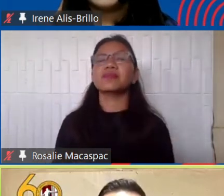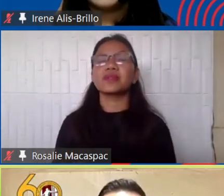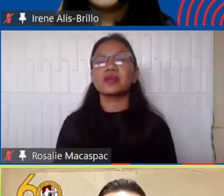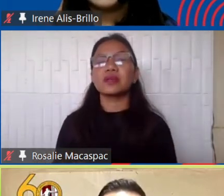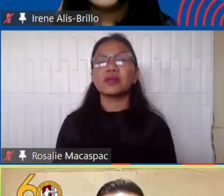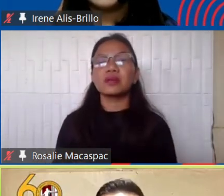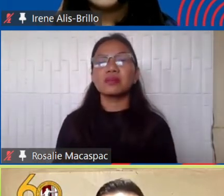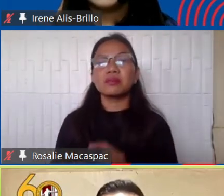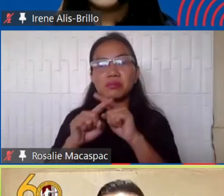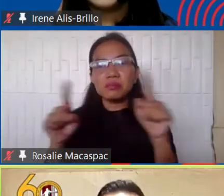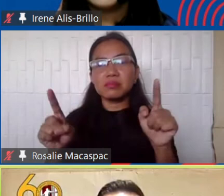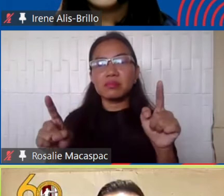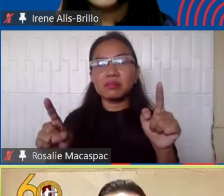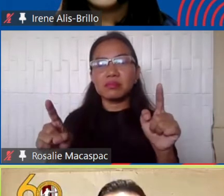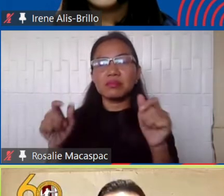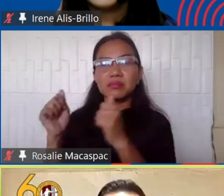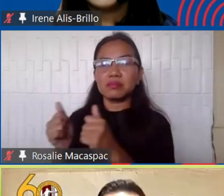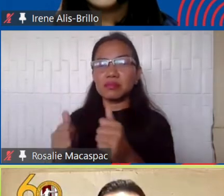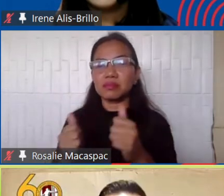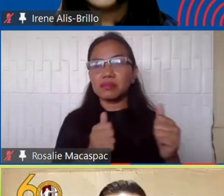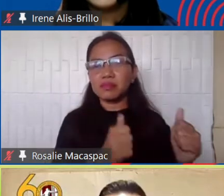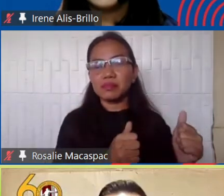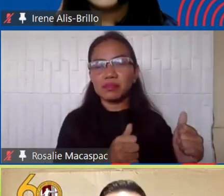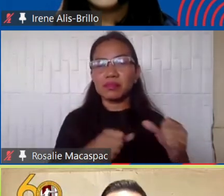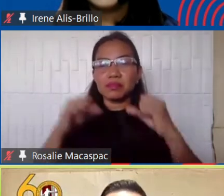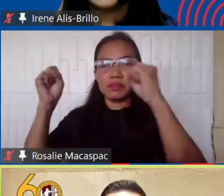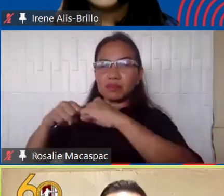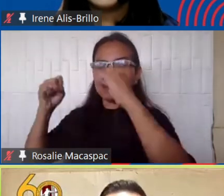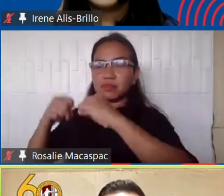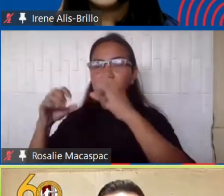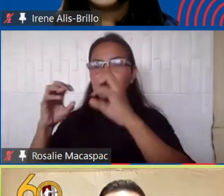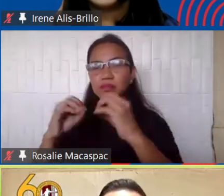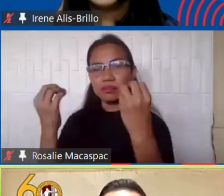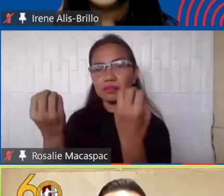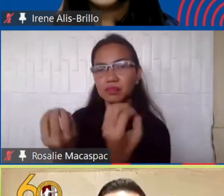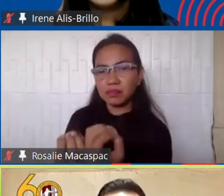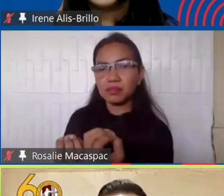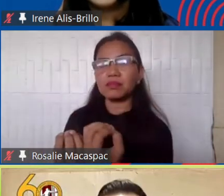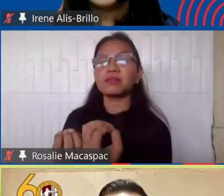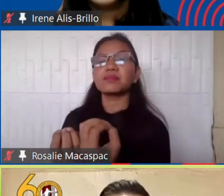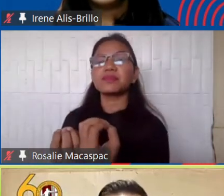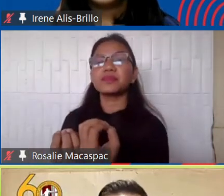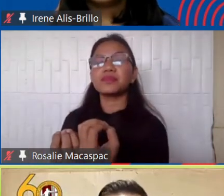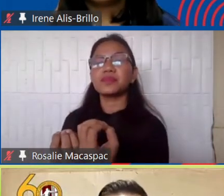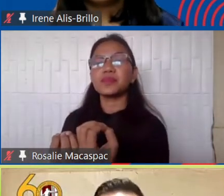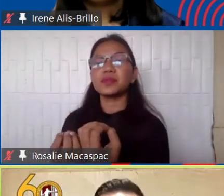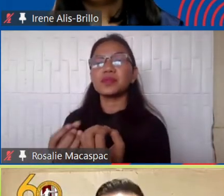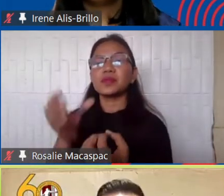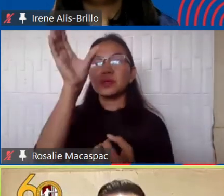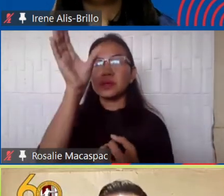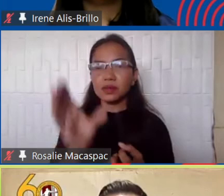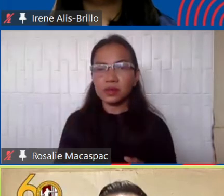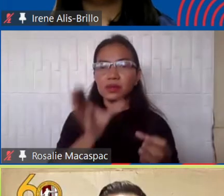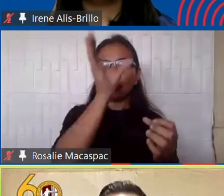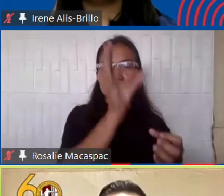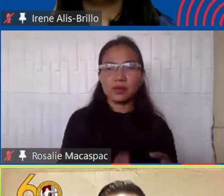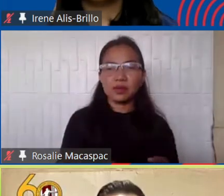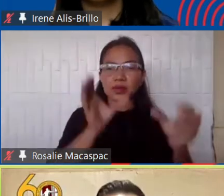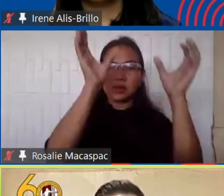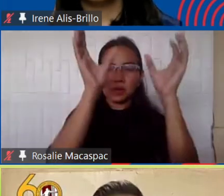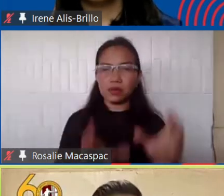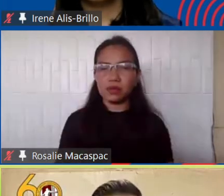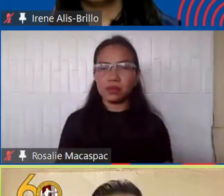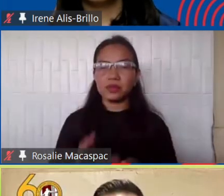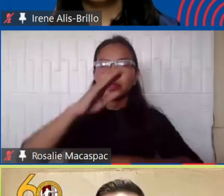but it's an arrangement of organized data in tables, rows, and columns.